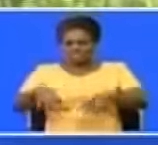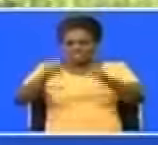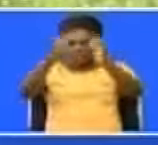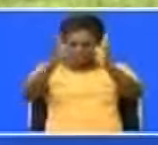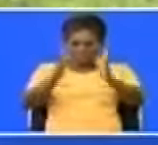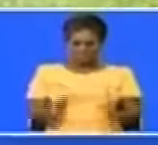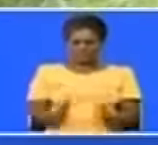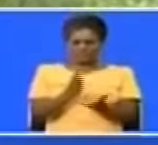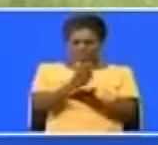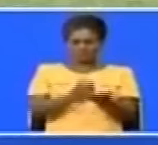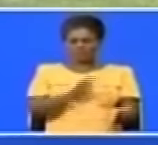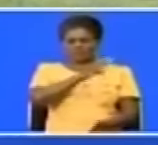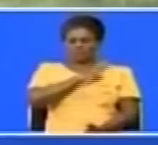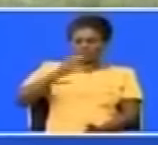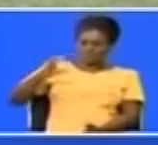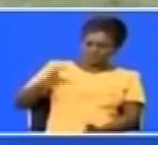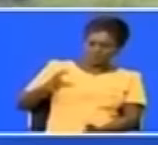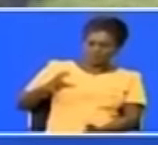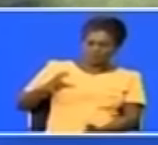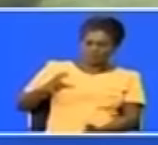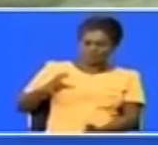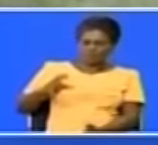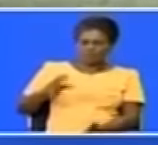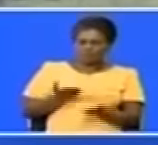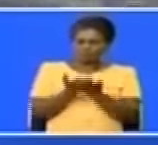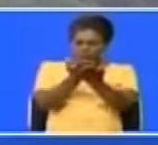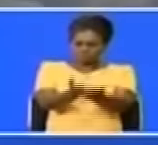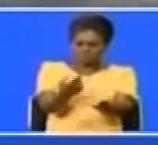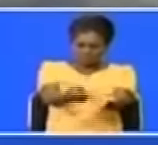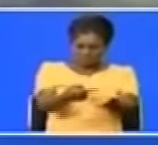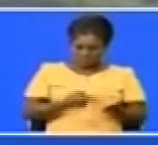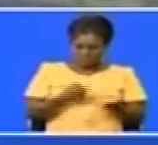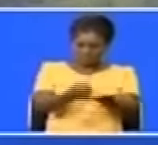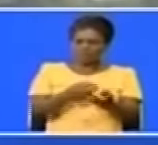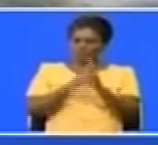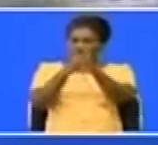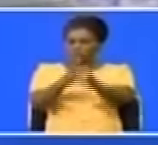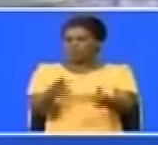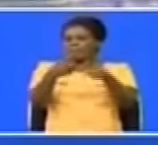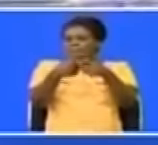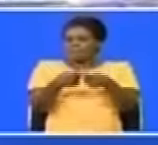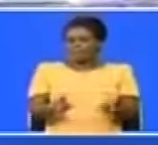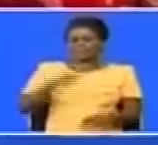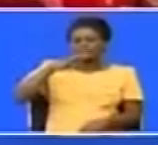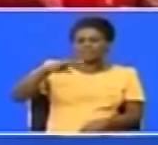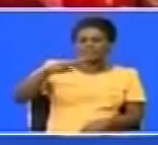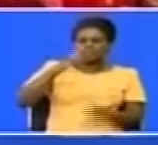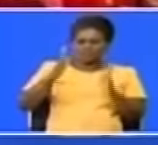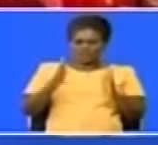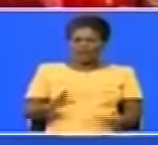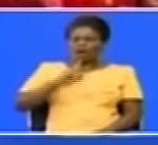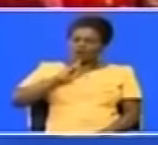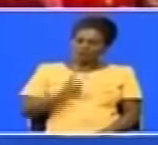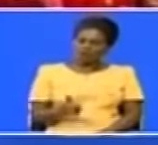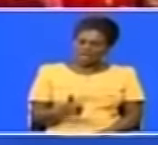Departmental Committee on Agriculture, Adan Mohamed, moved a motion for the House to debate and adopt the report. However, Speaker Justin Muturi directed